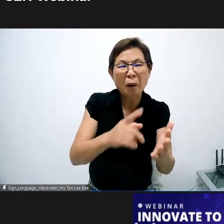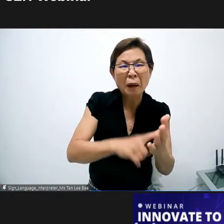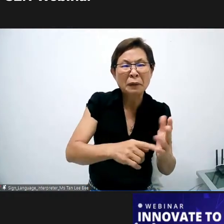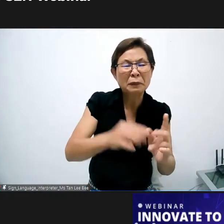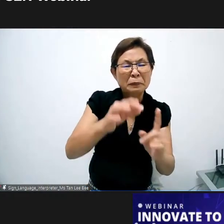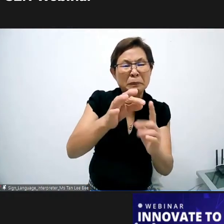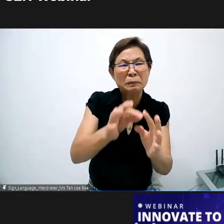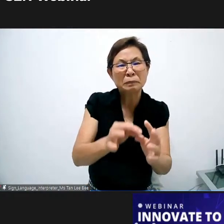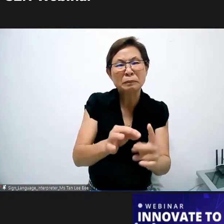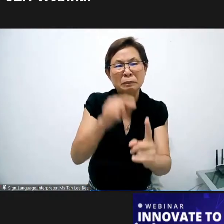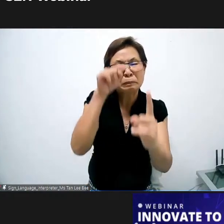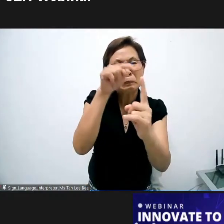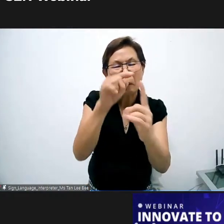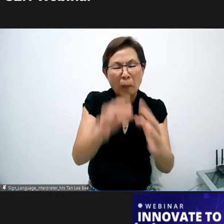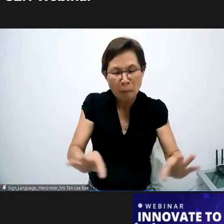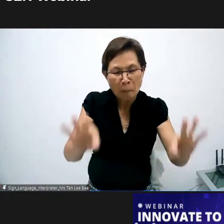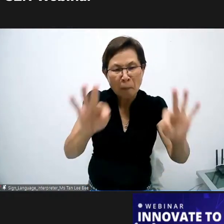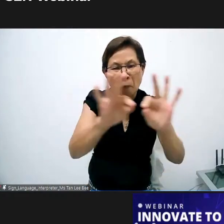context in Malaysia, Doctor?